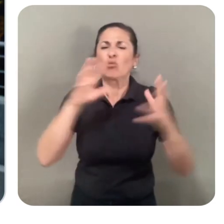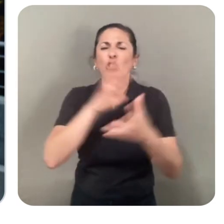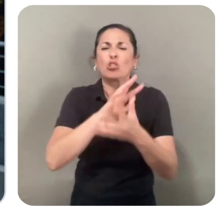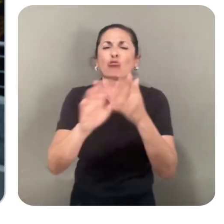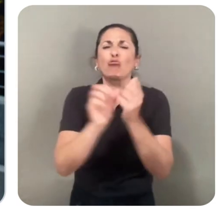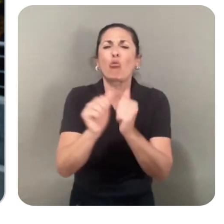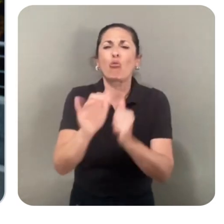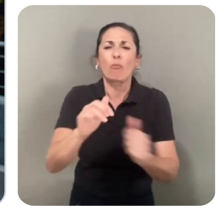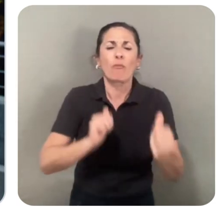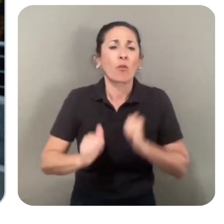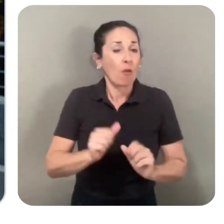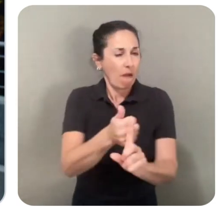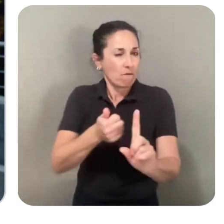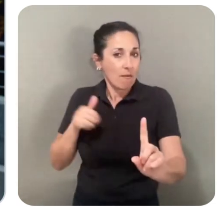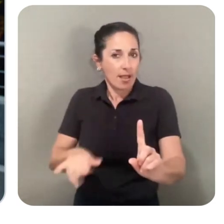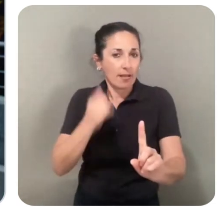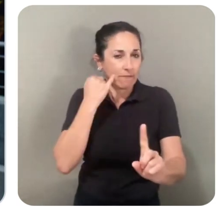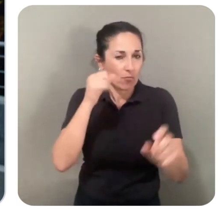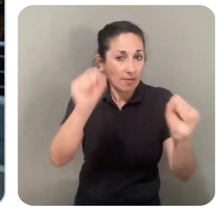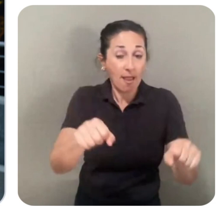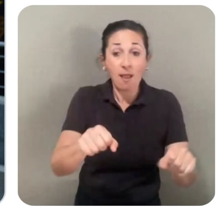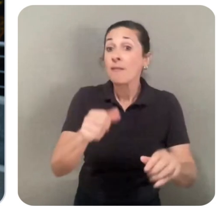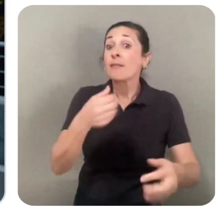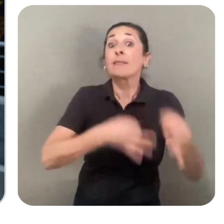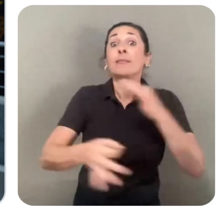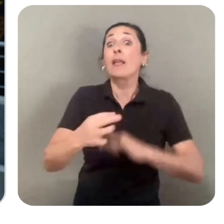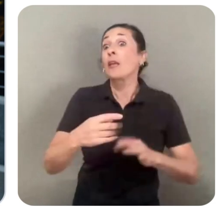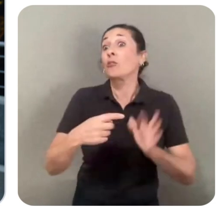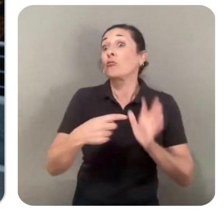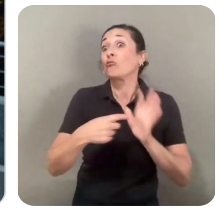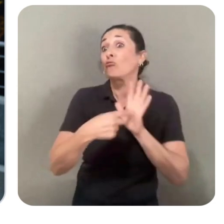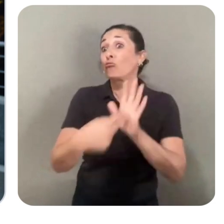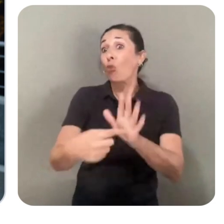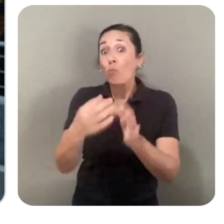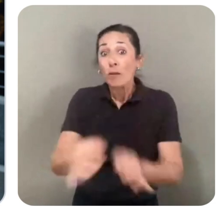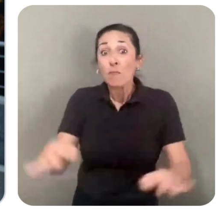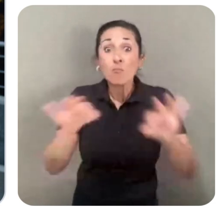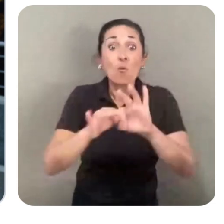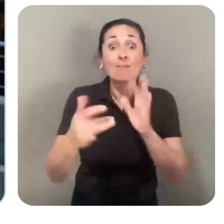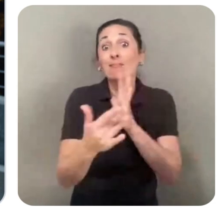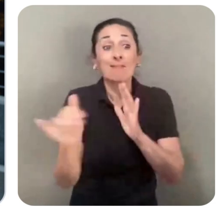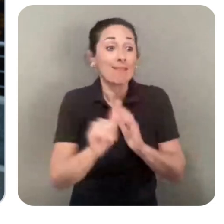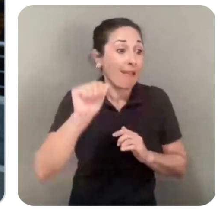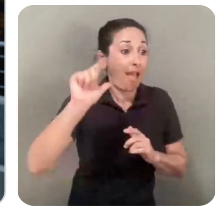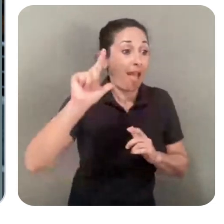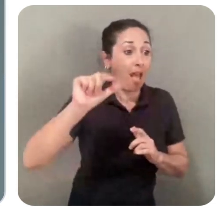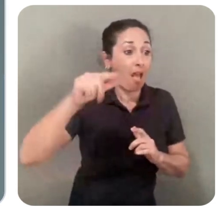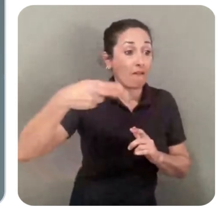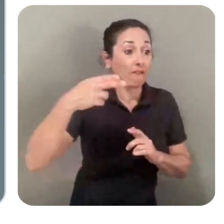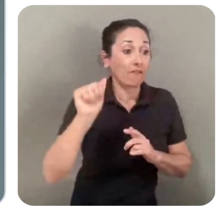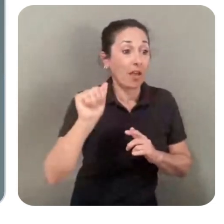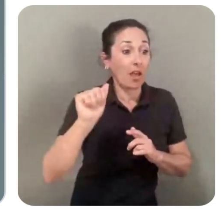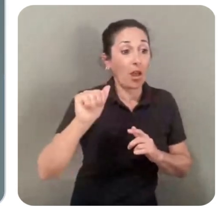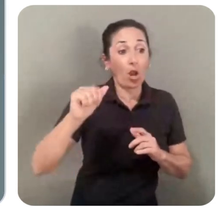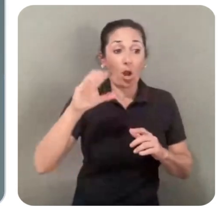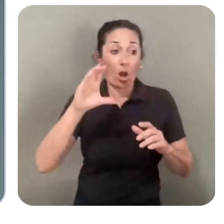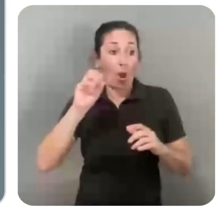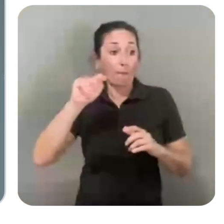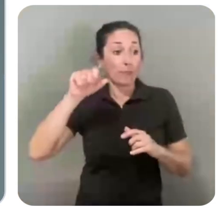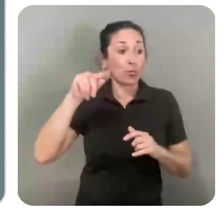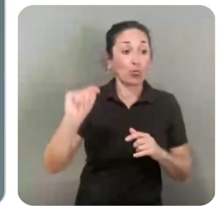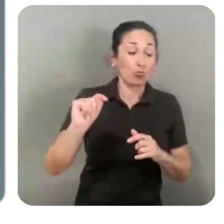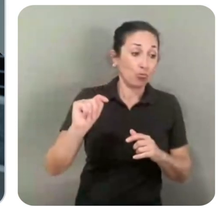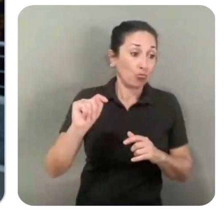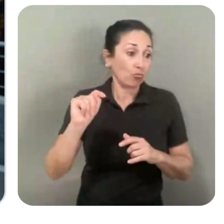Avoid transparency if you can, and leverage innovative techniques like alpha-to-compute blending. Don't rely on